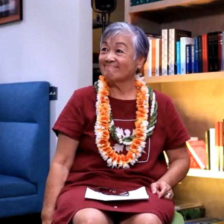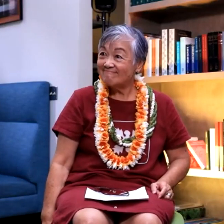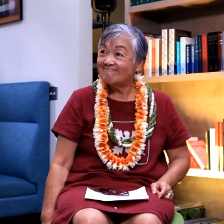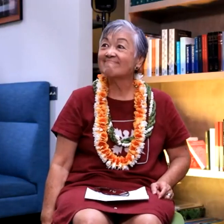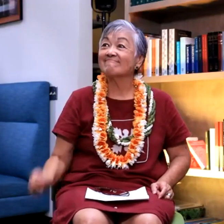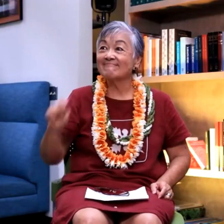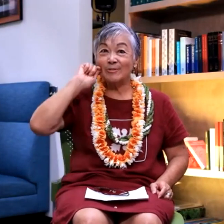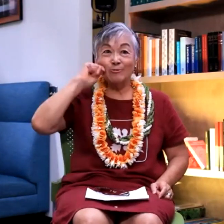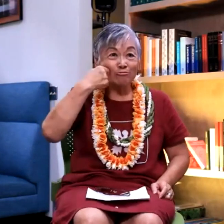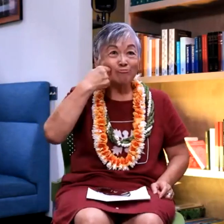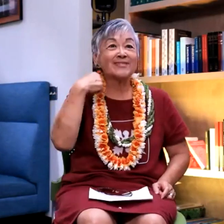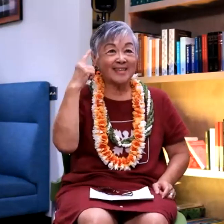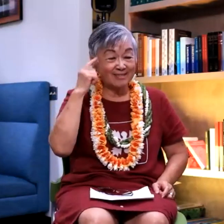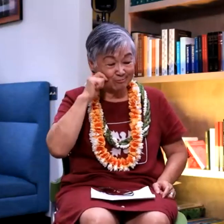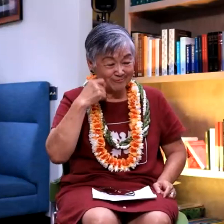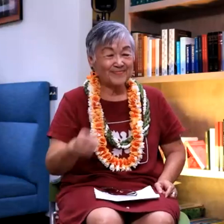Oh.